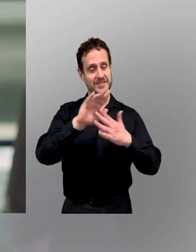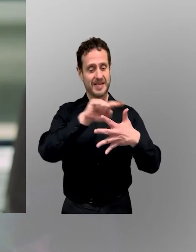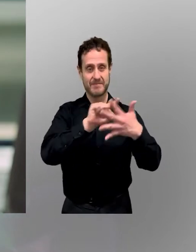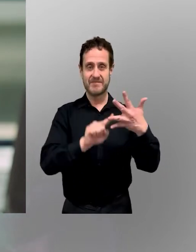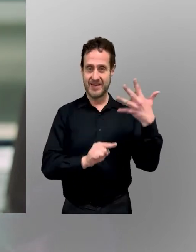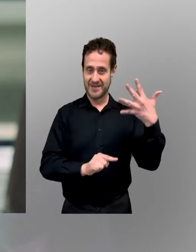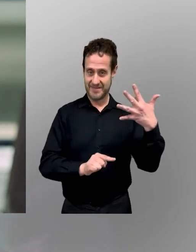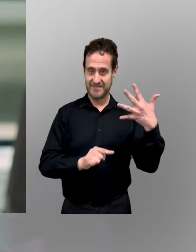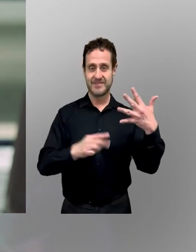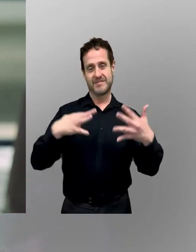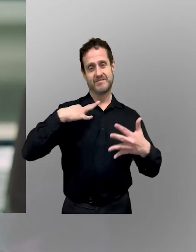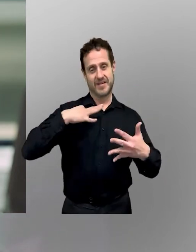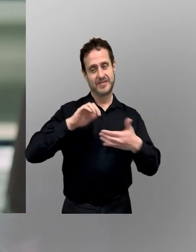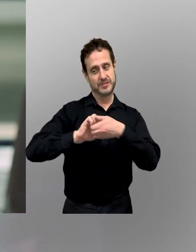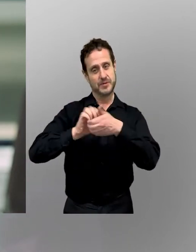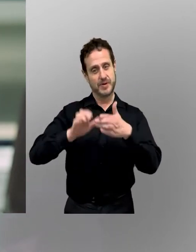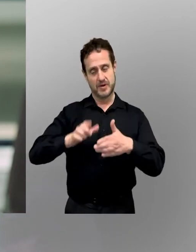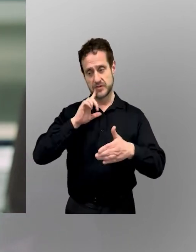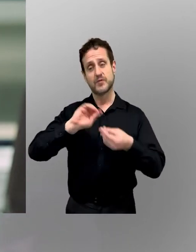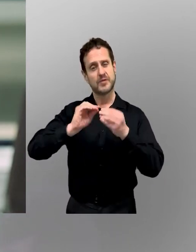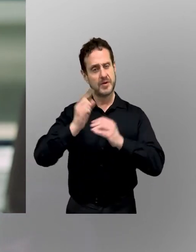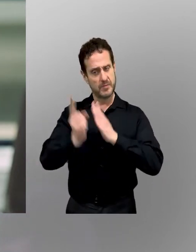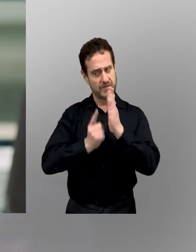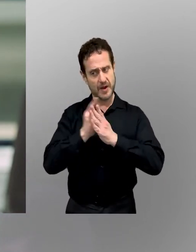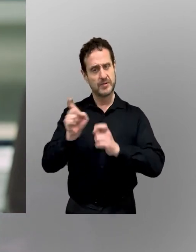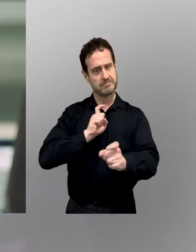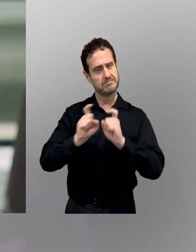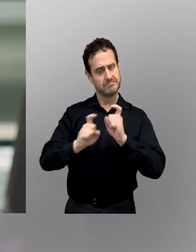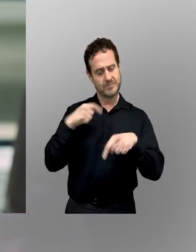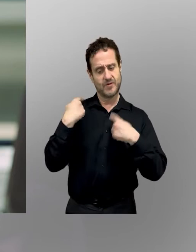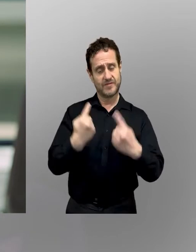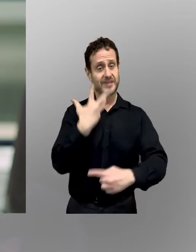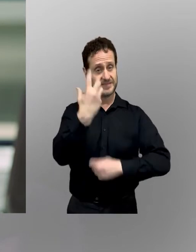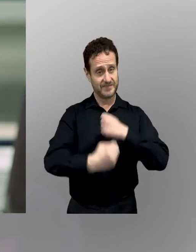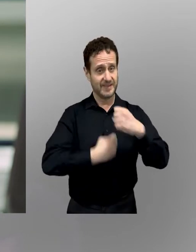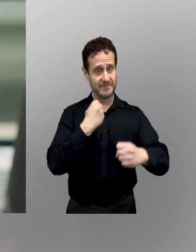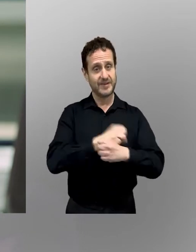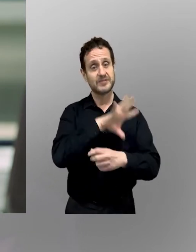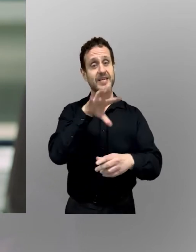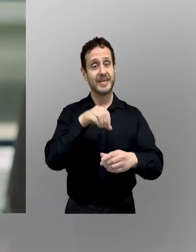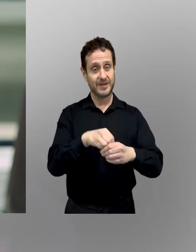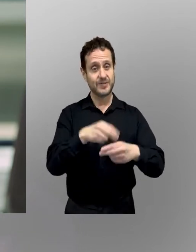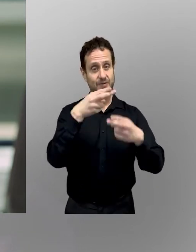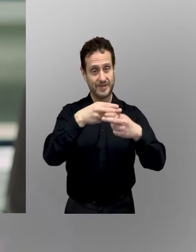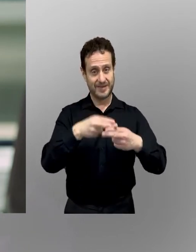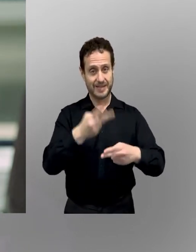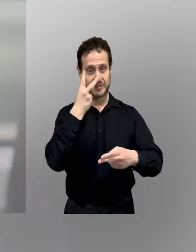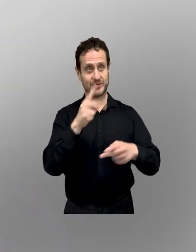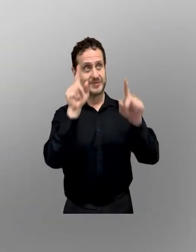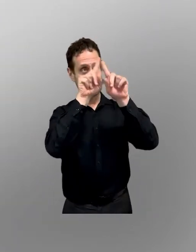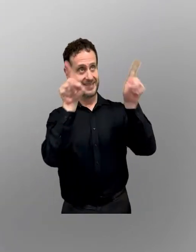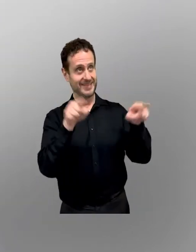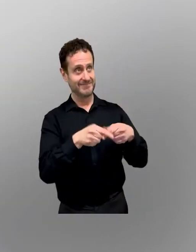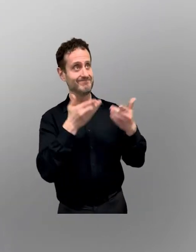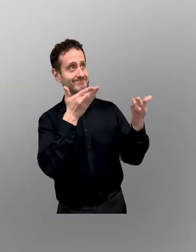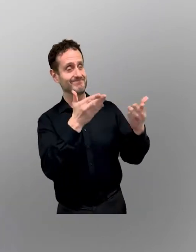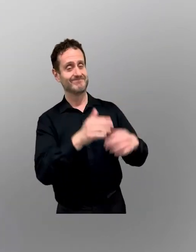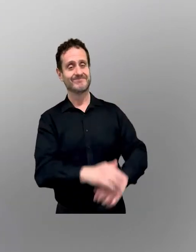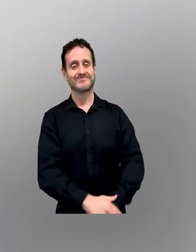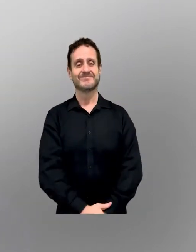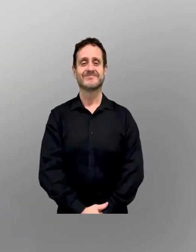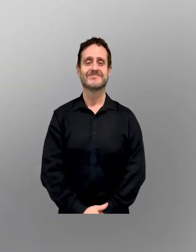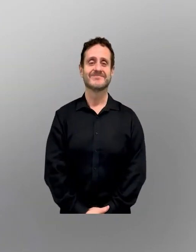top 5 pro bono partners by hours over the last 5 years, including Winston